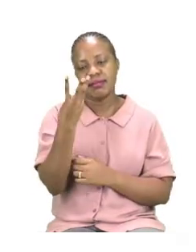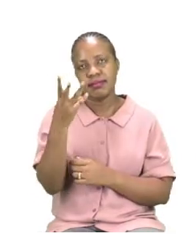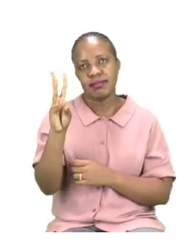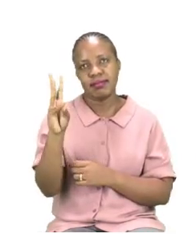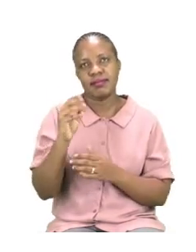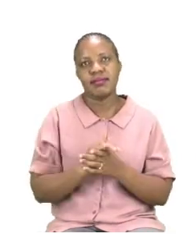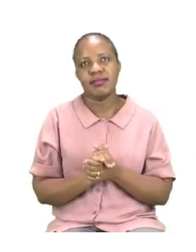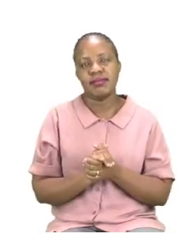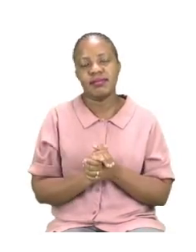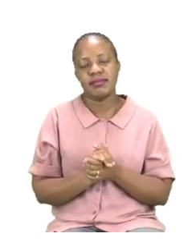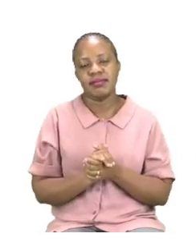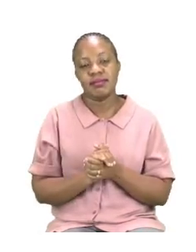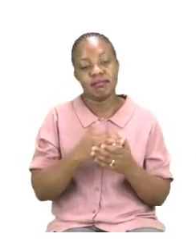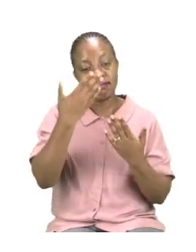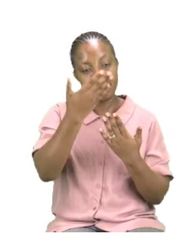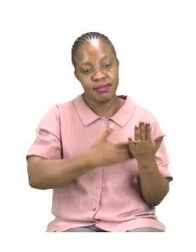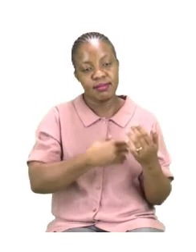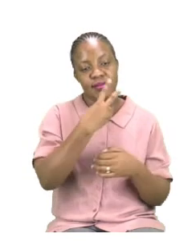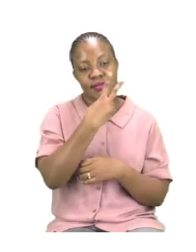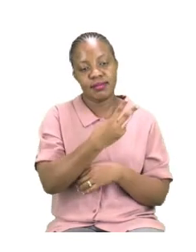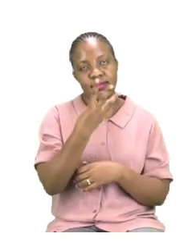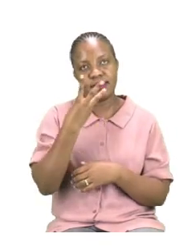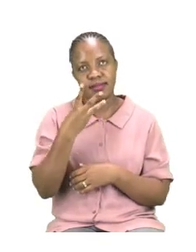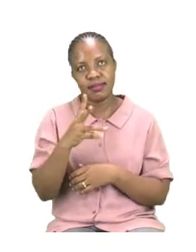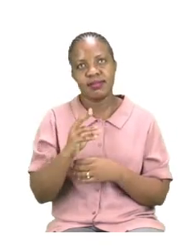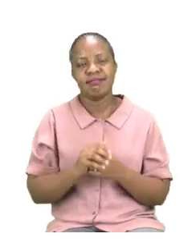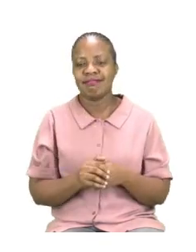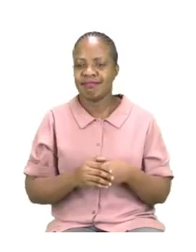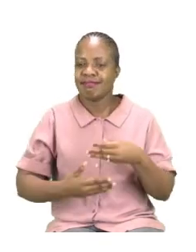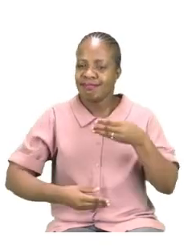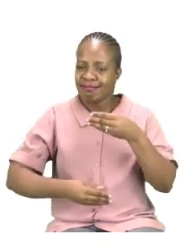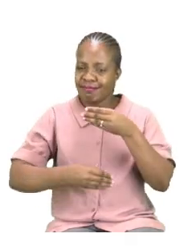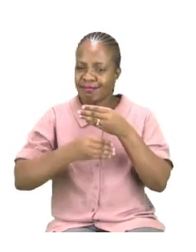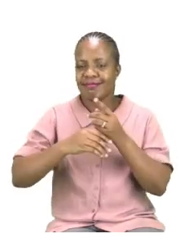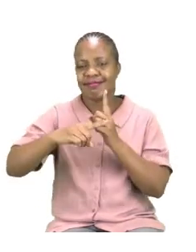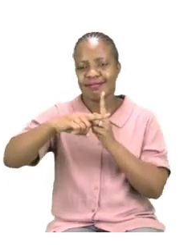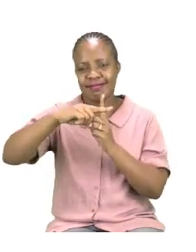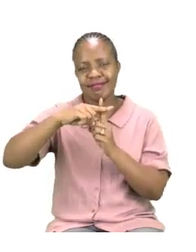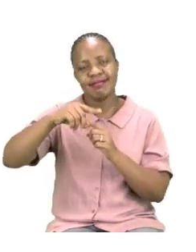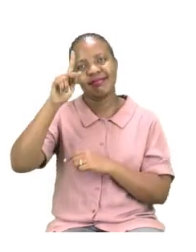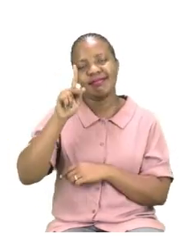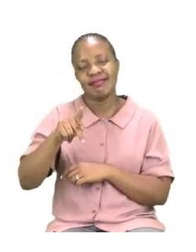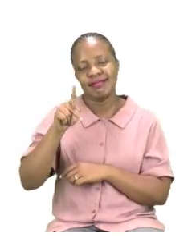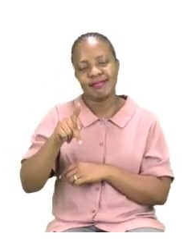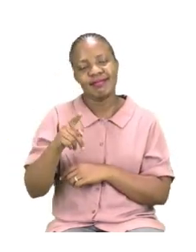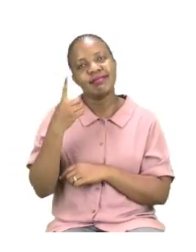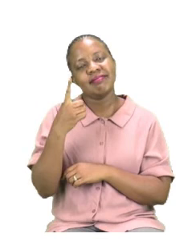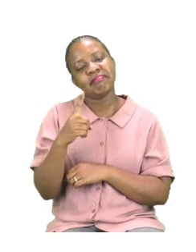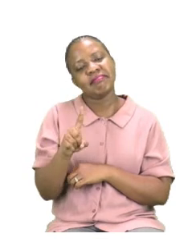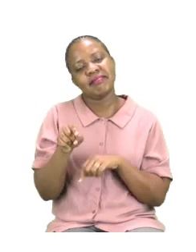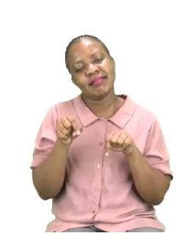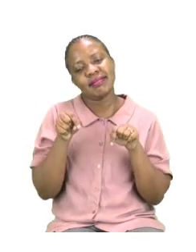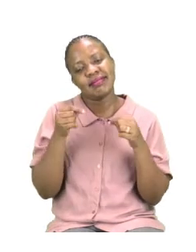On page 26, we are going to be adding again, but this time we are going to be using a